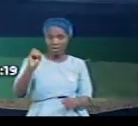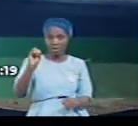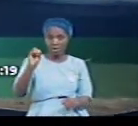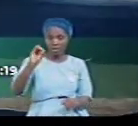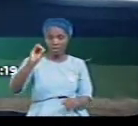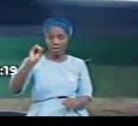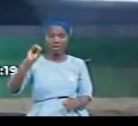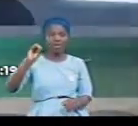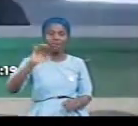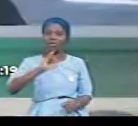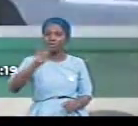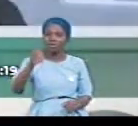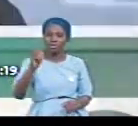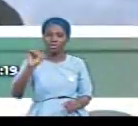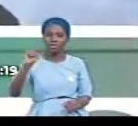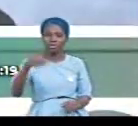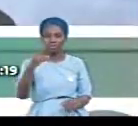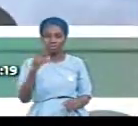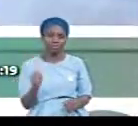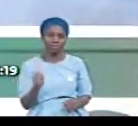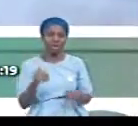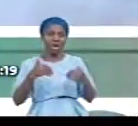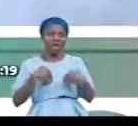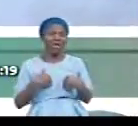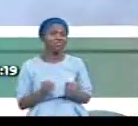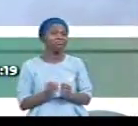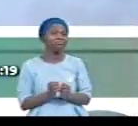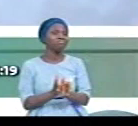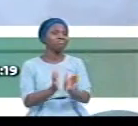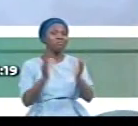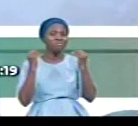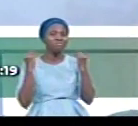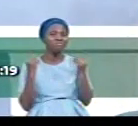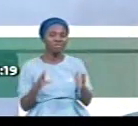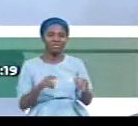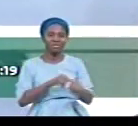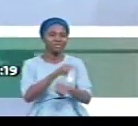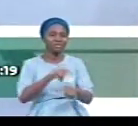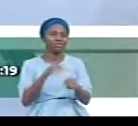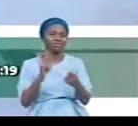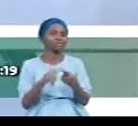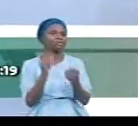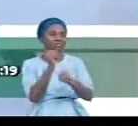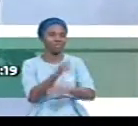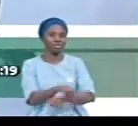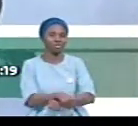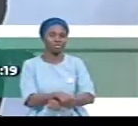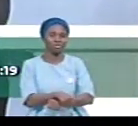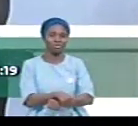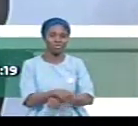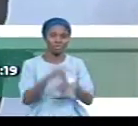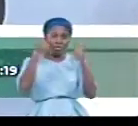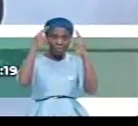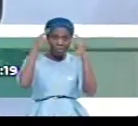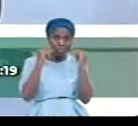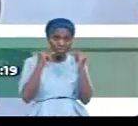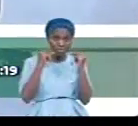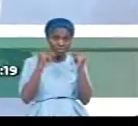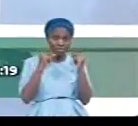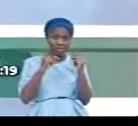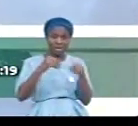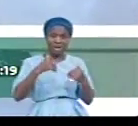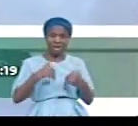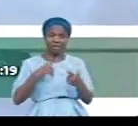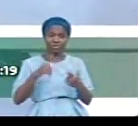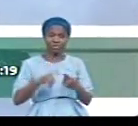confederacy of nations to conquer. Moses had to divide the sea. Joshua had